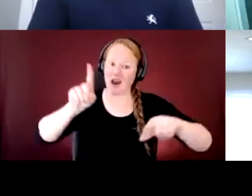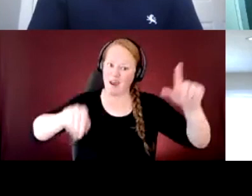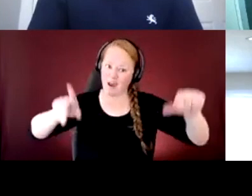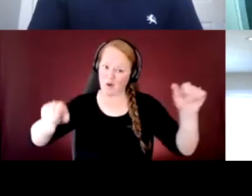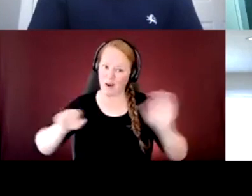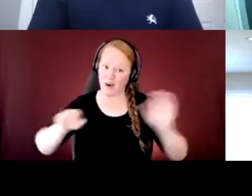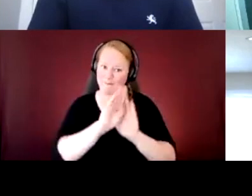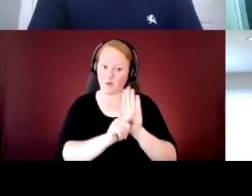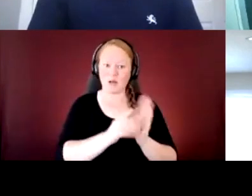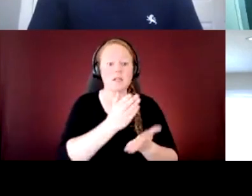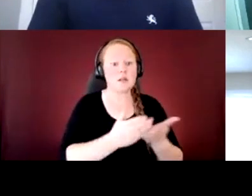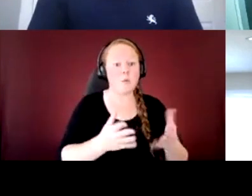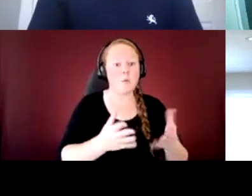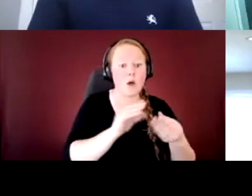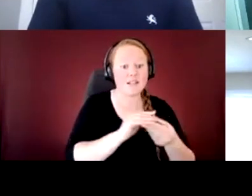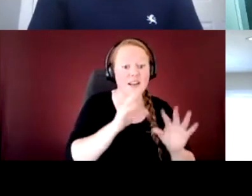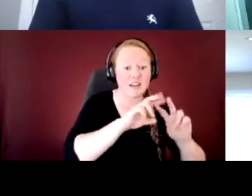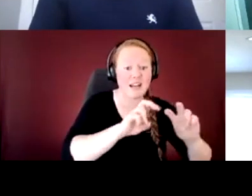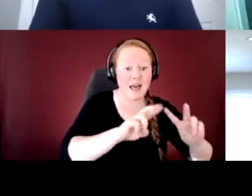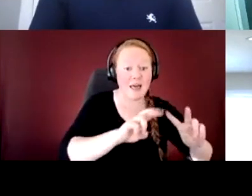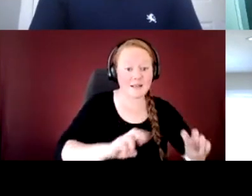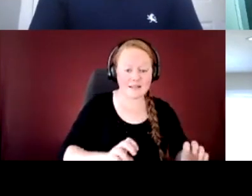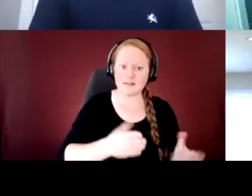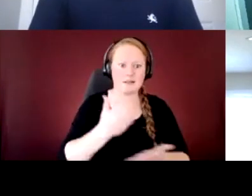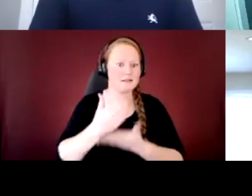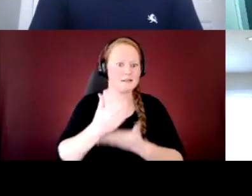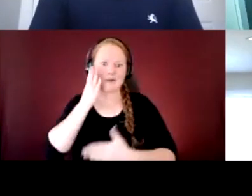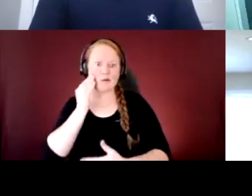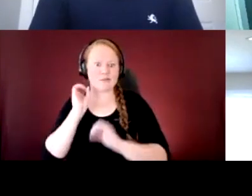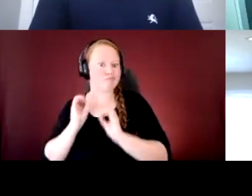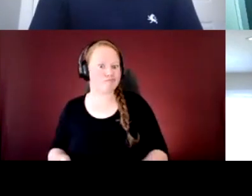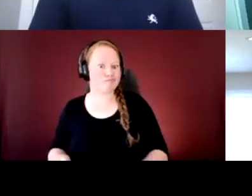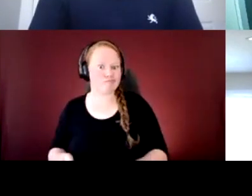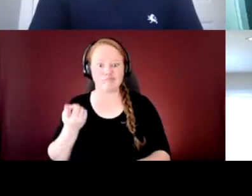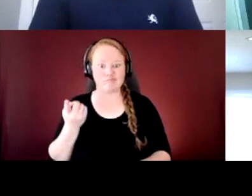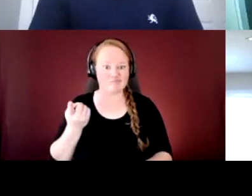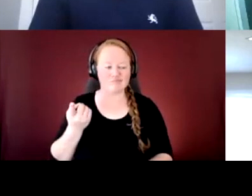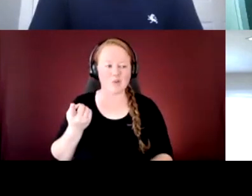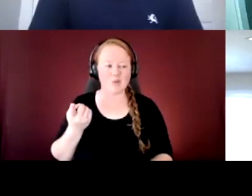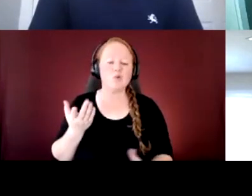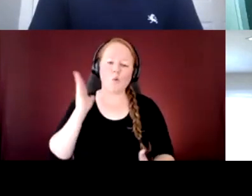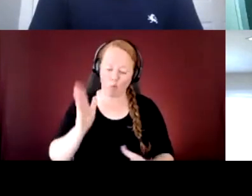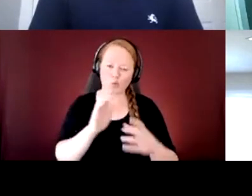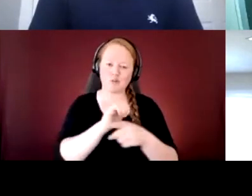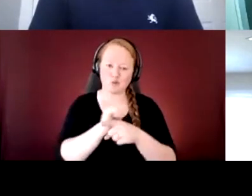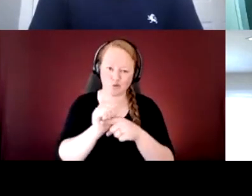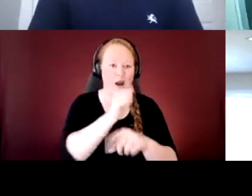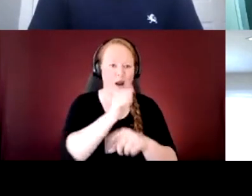analysis experience and some with none at all. We're going to be training everyone as if they have